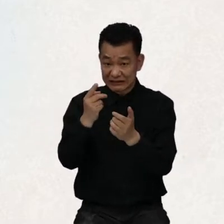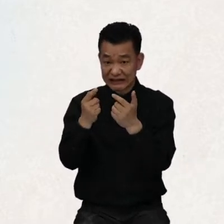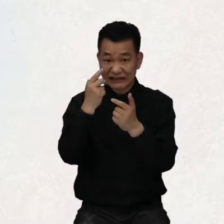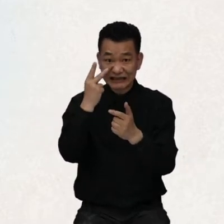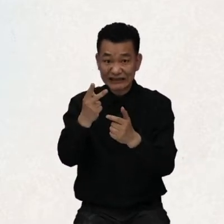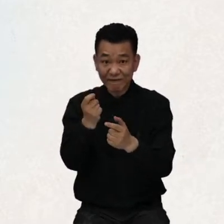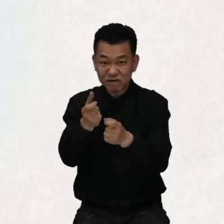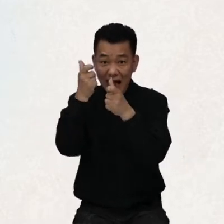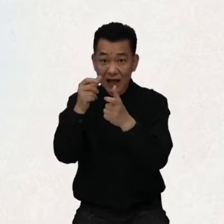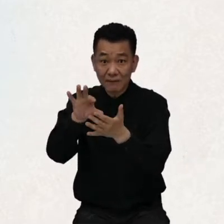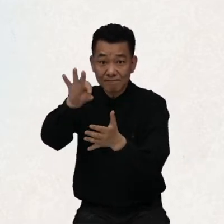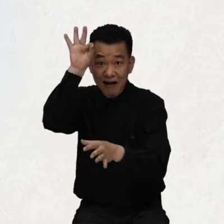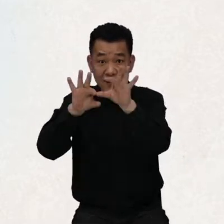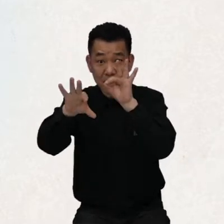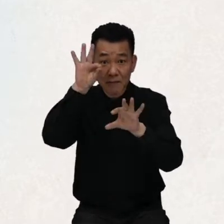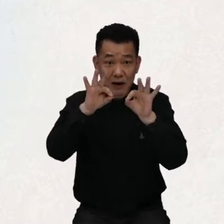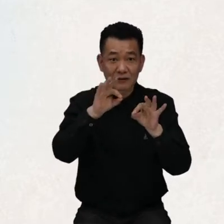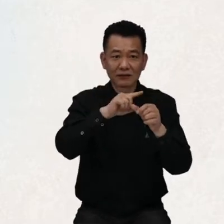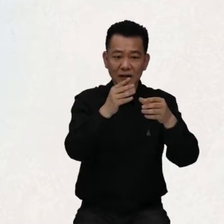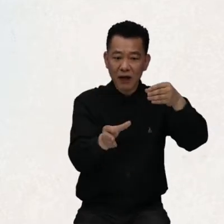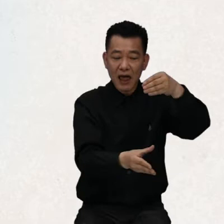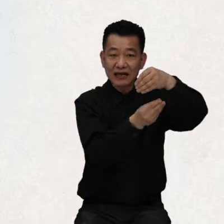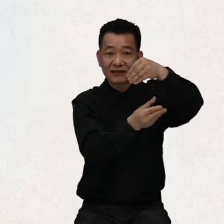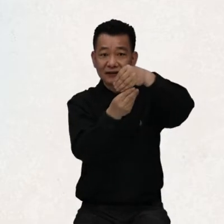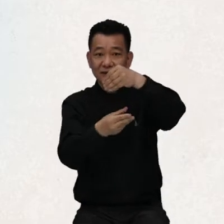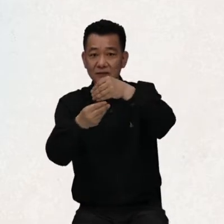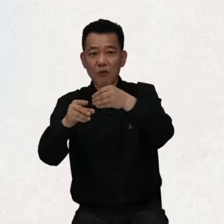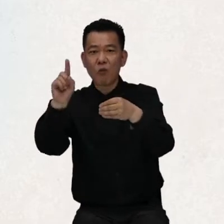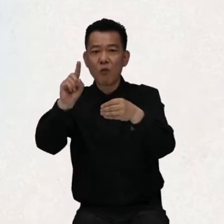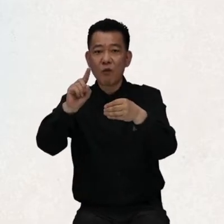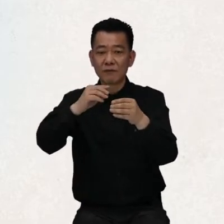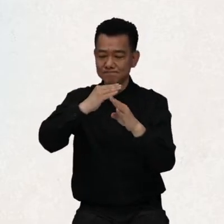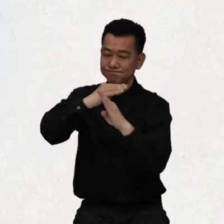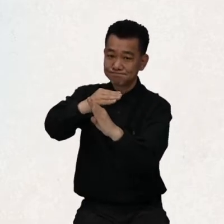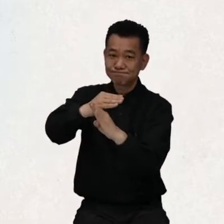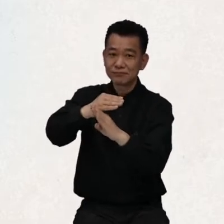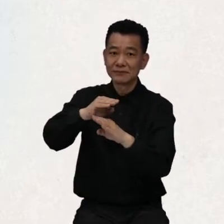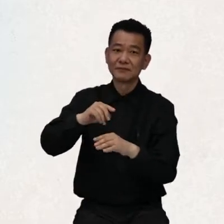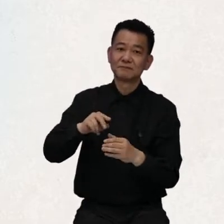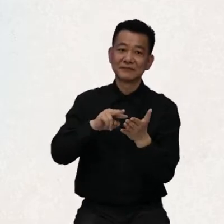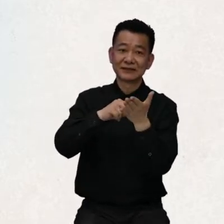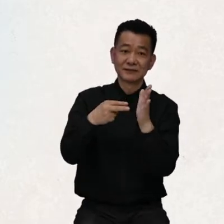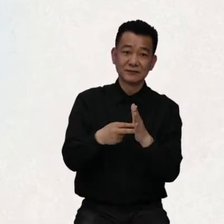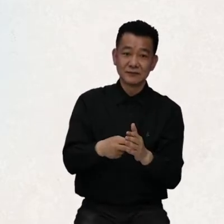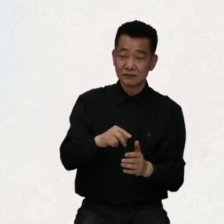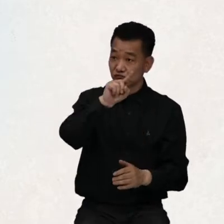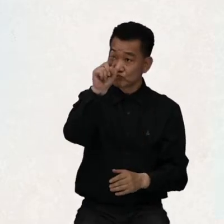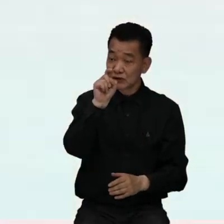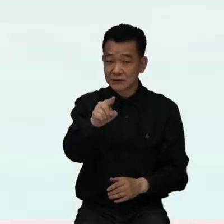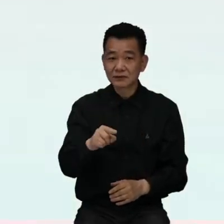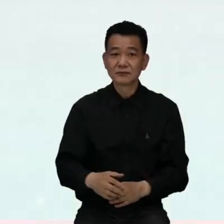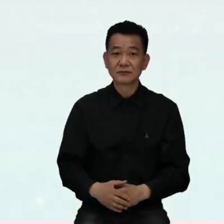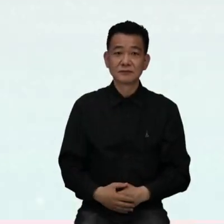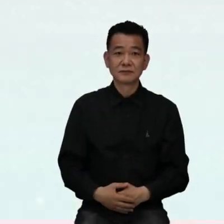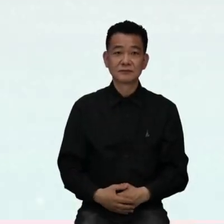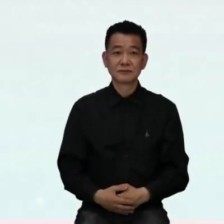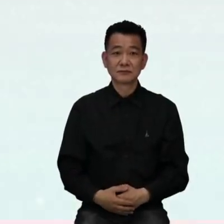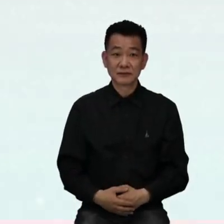the early identification of disability, and the prevention of further disabilities as appropriate.